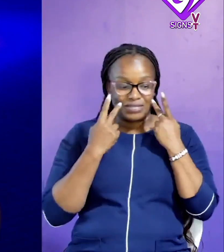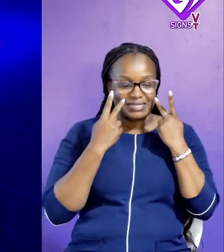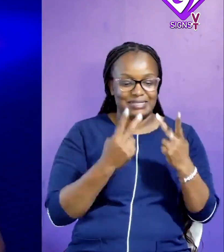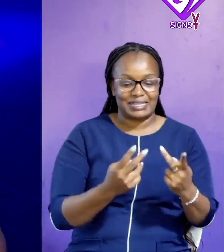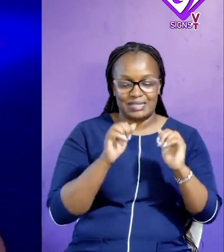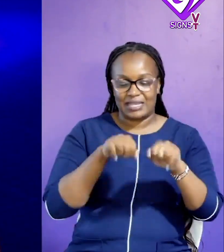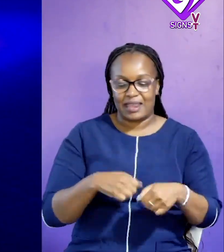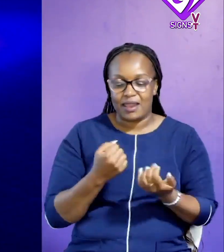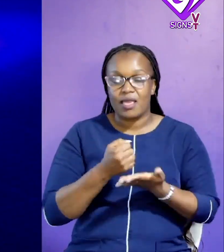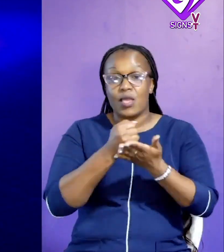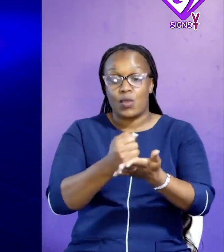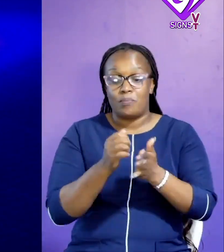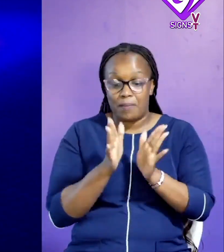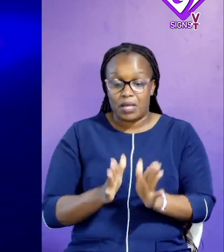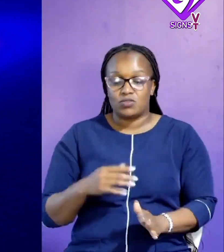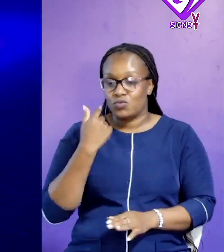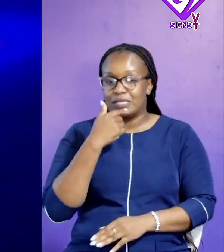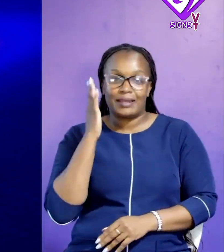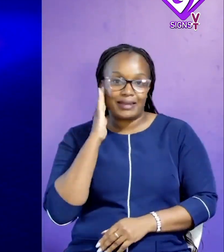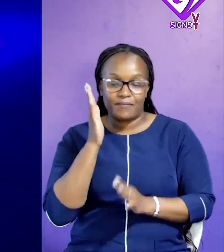a person who is a deaf person?